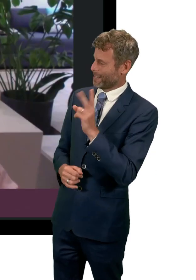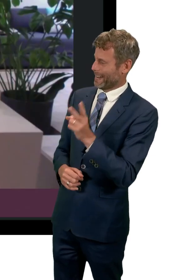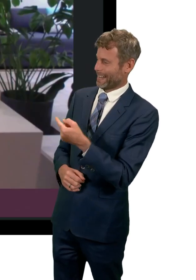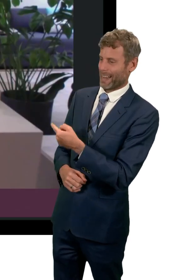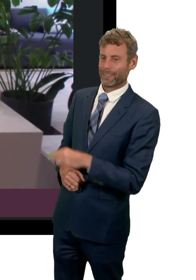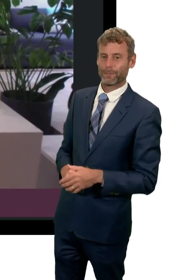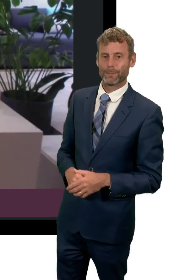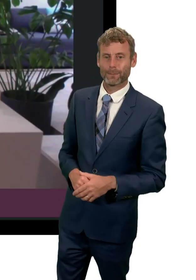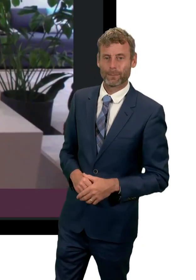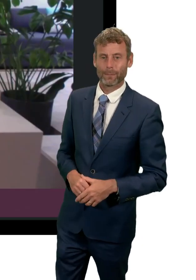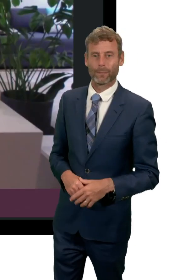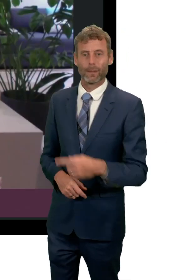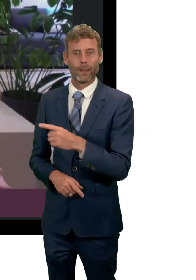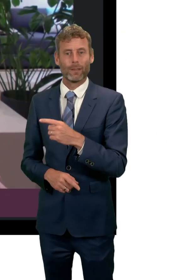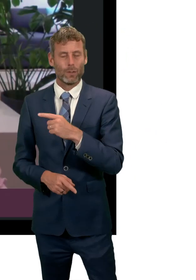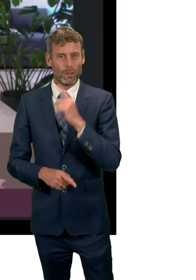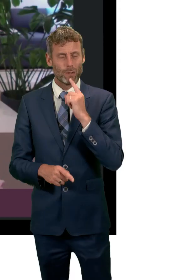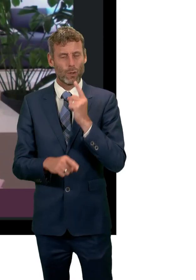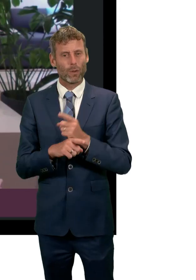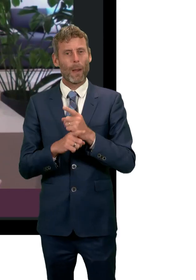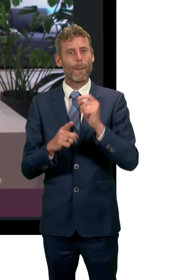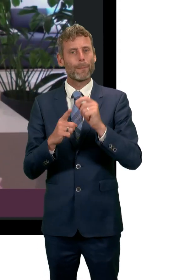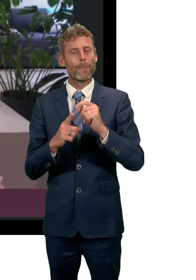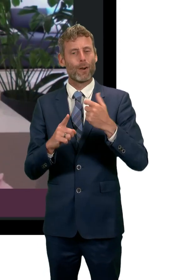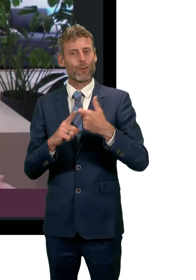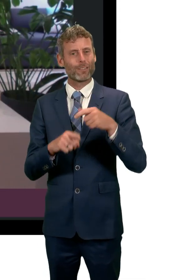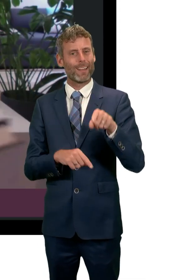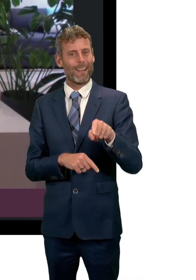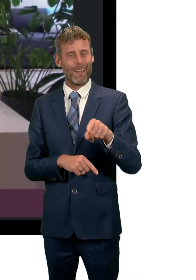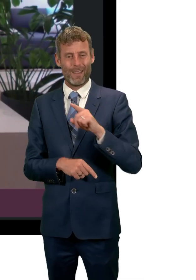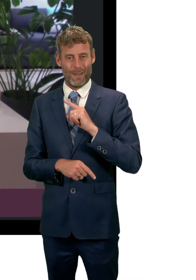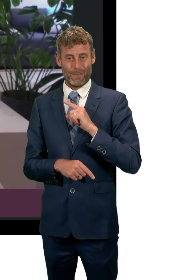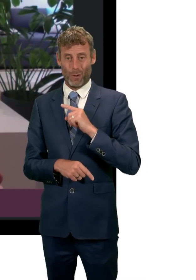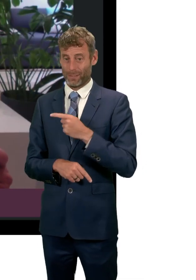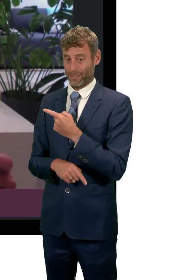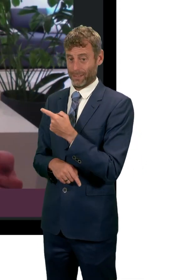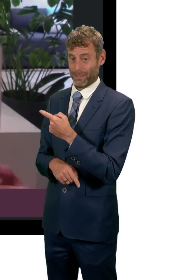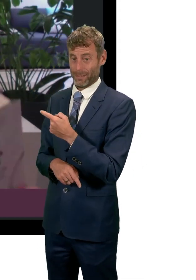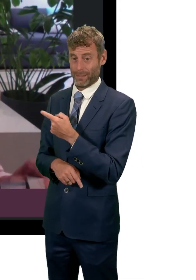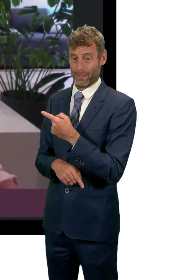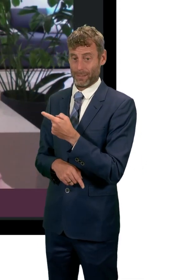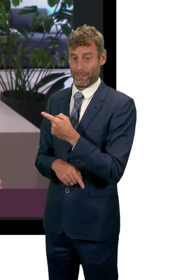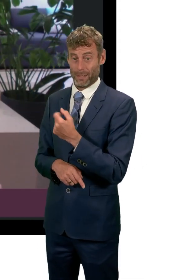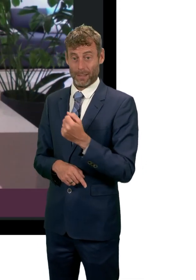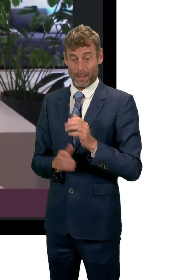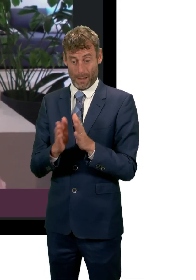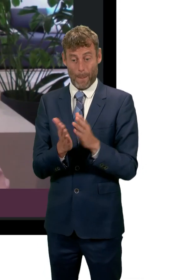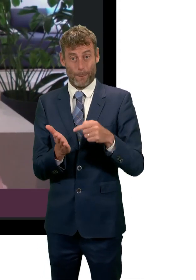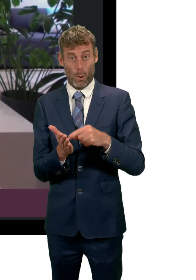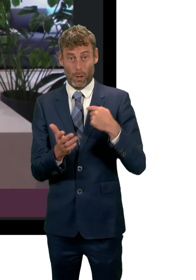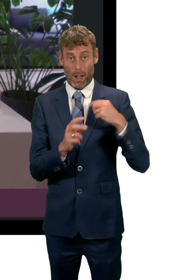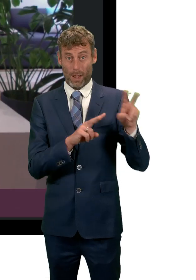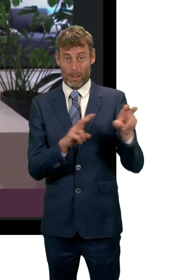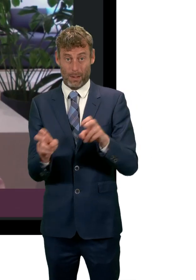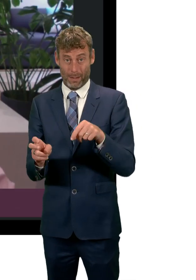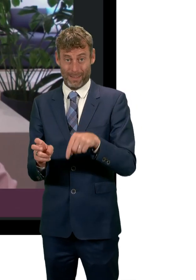Interesting you just mentioned Pekka Puska, actually, because I was literally thinking, so in this book, he is the last